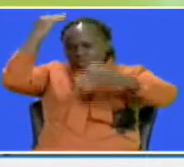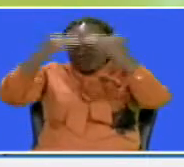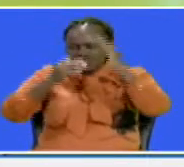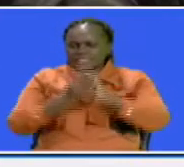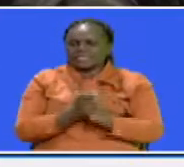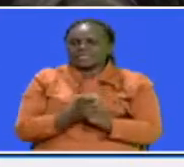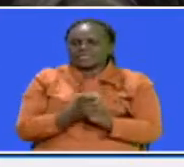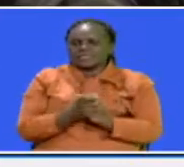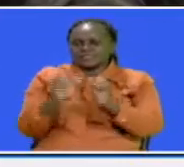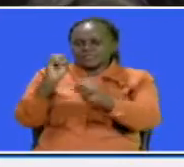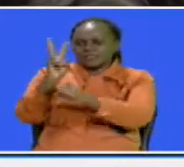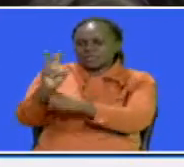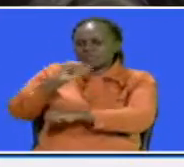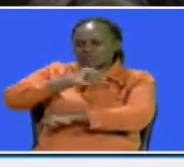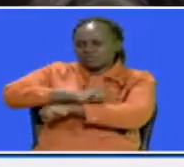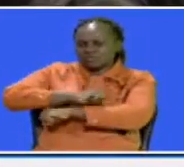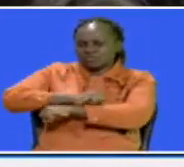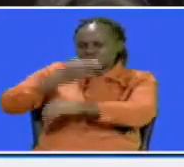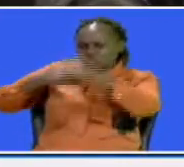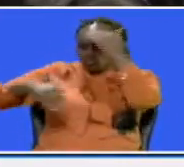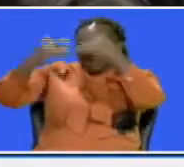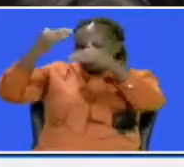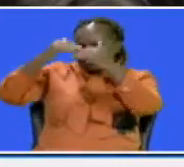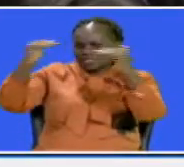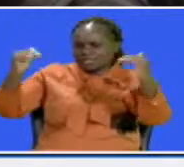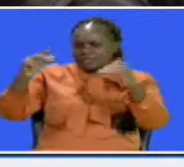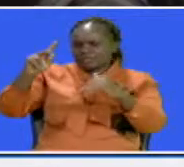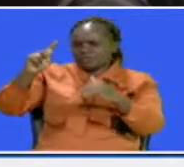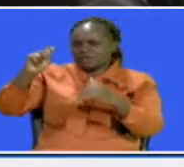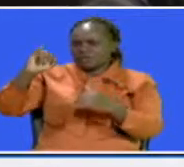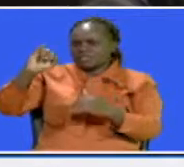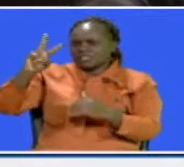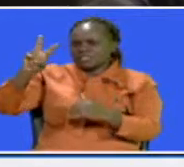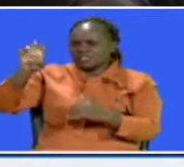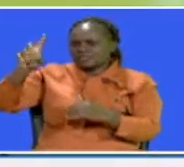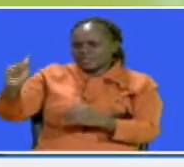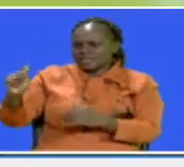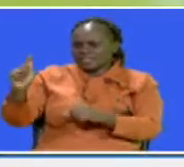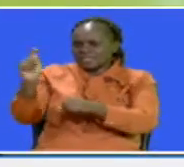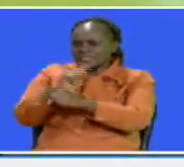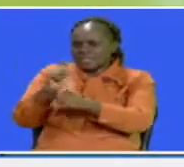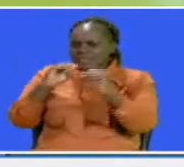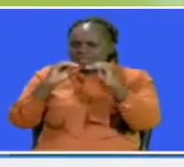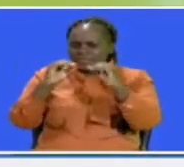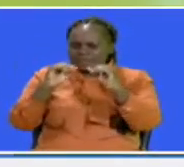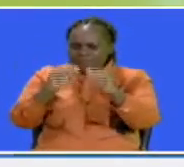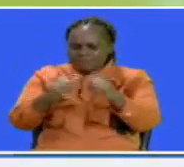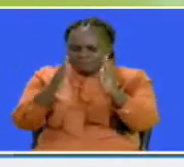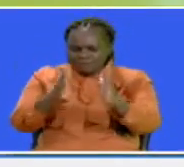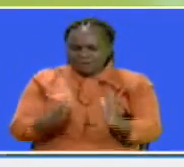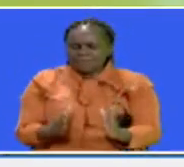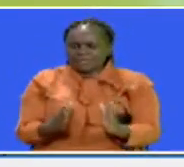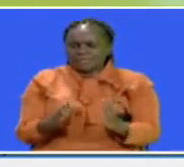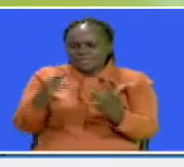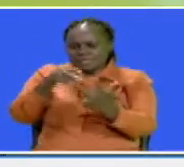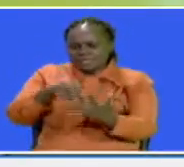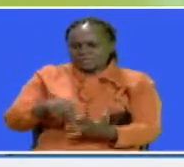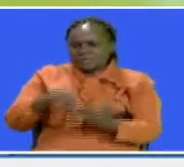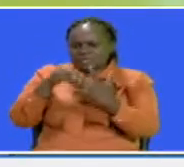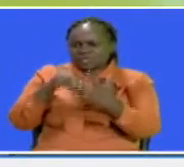That's secondary schools, university level, TVETs, training of farmers in what we call